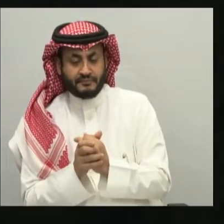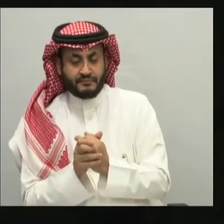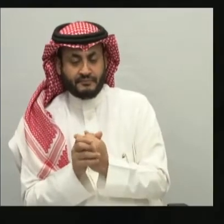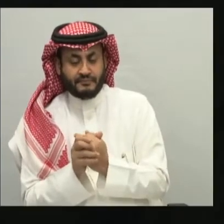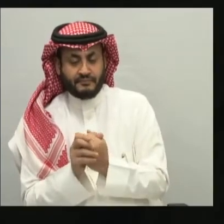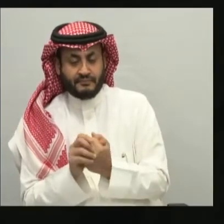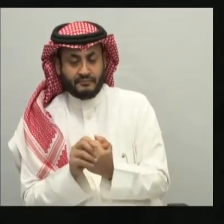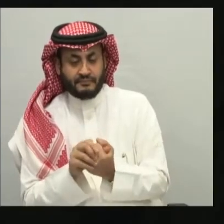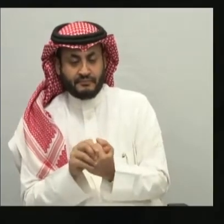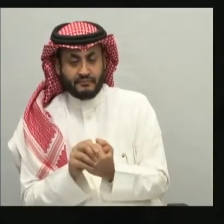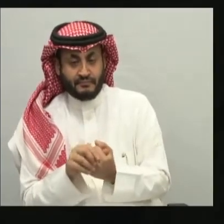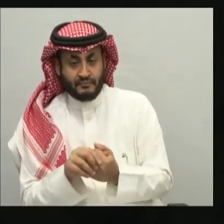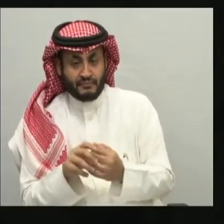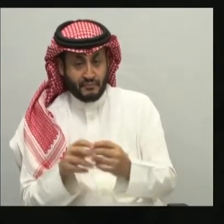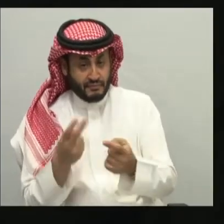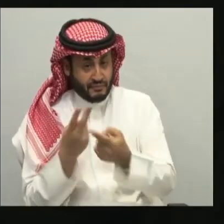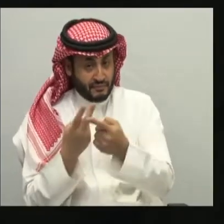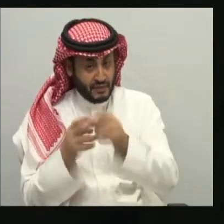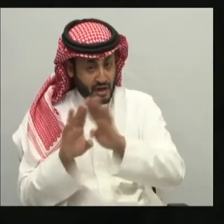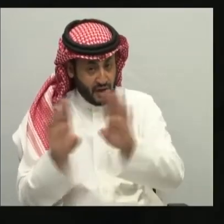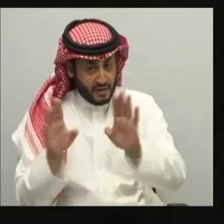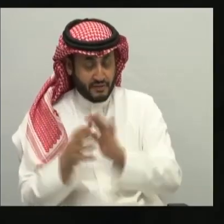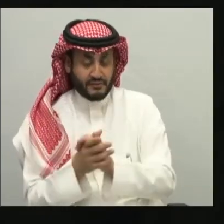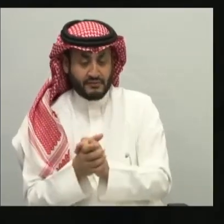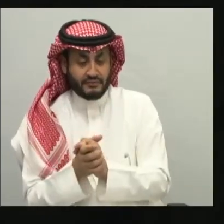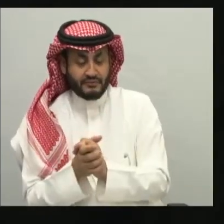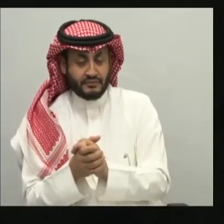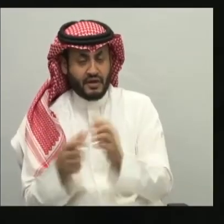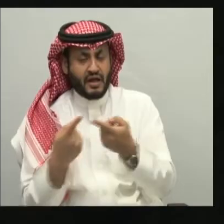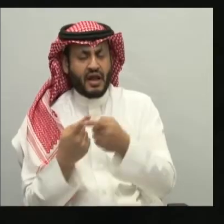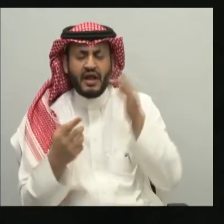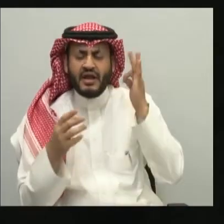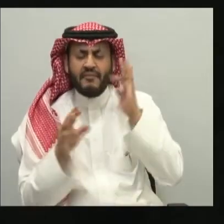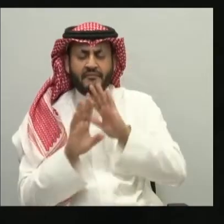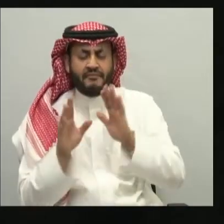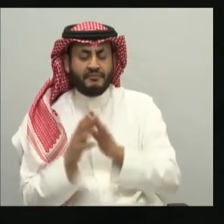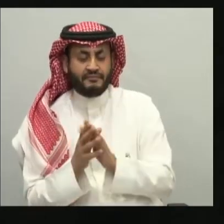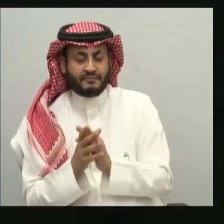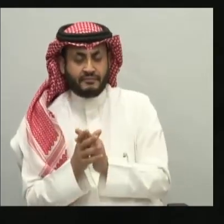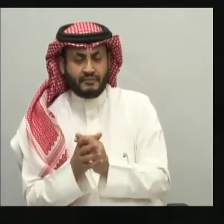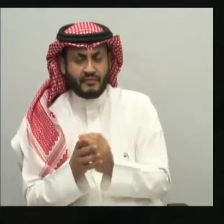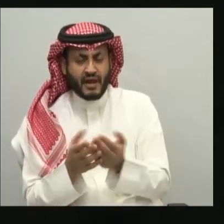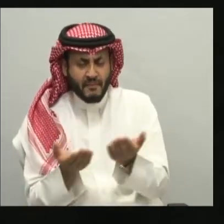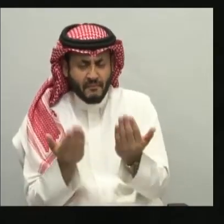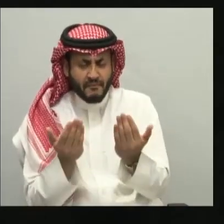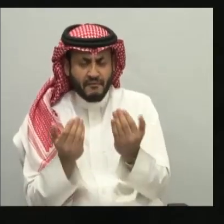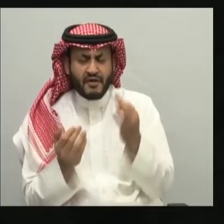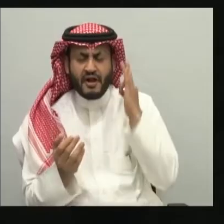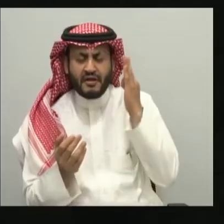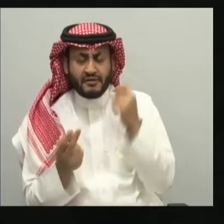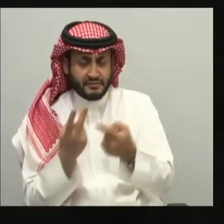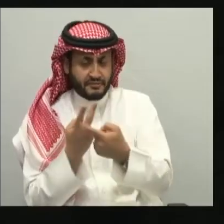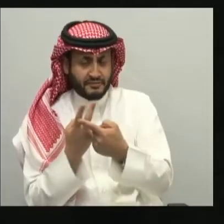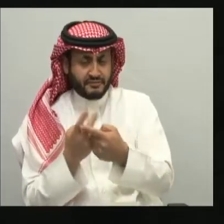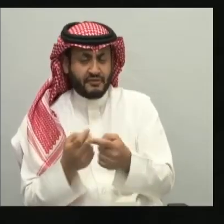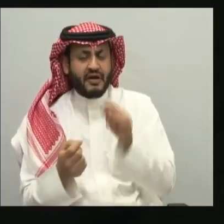Very well. Now we have listened to Adnan and Mark for the first time. But before we listen for the second time, I have